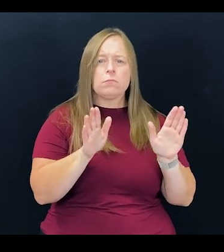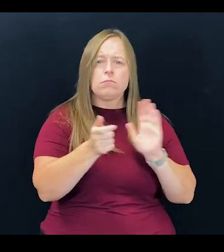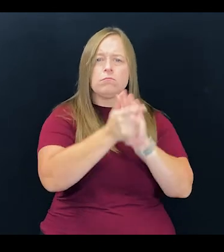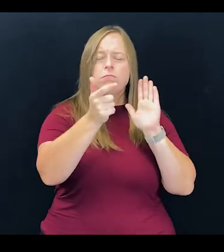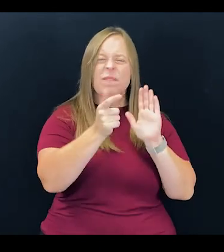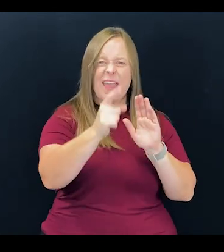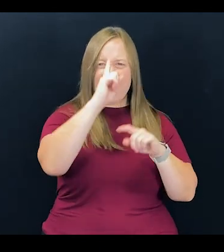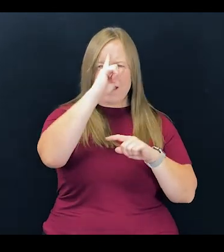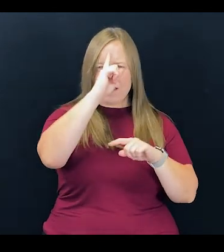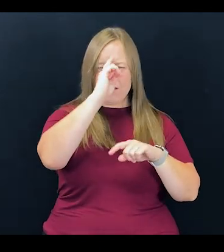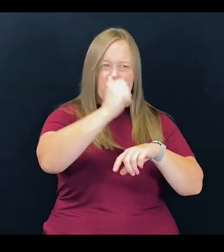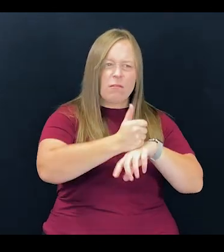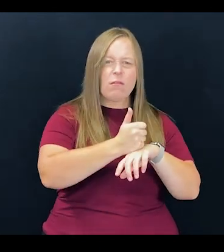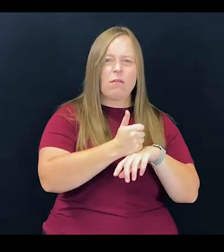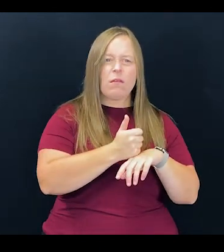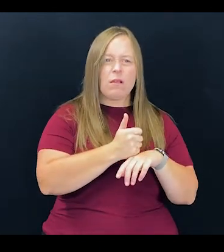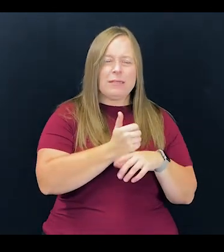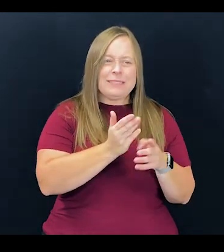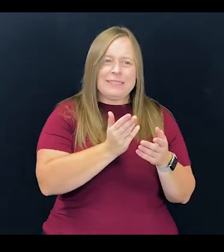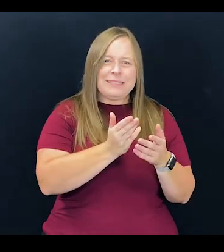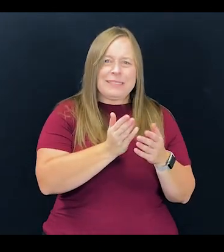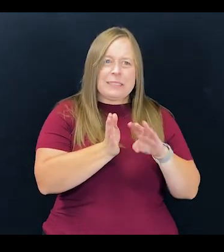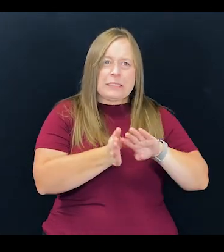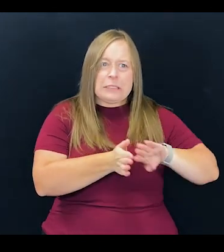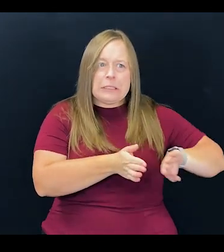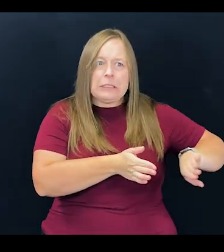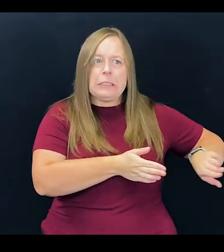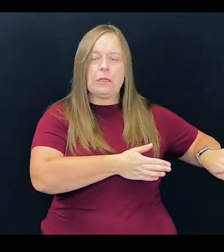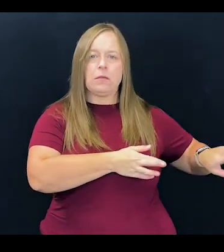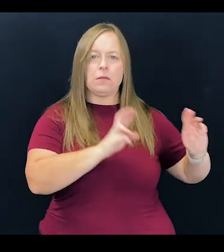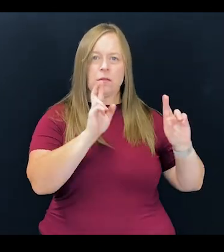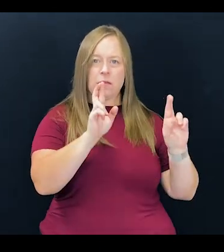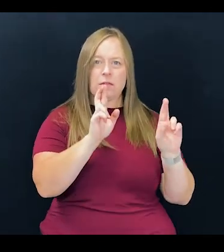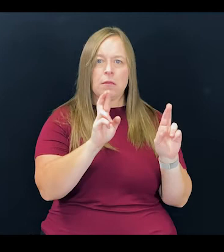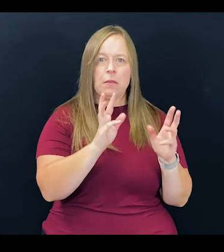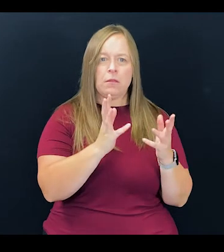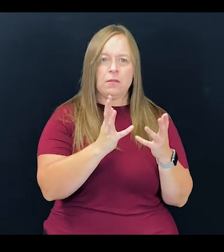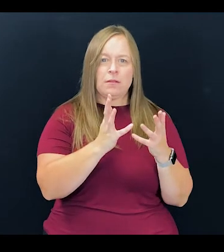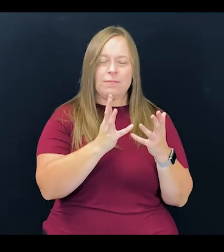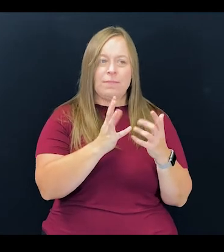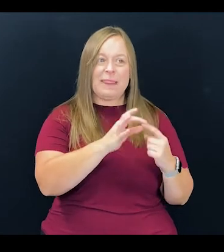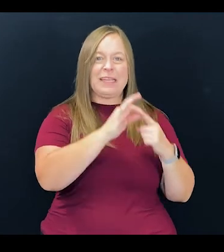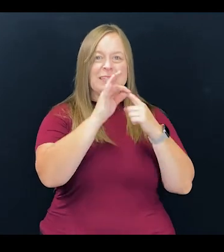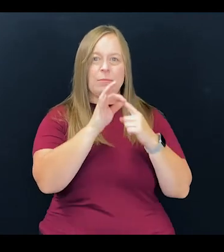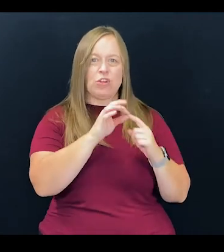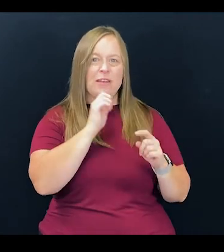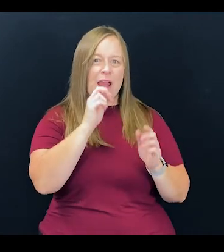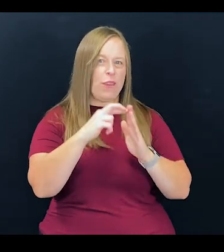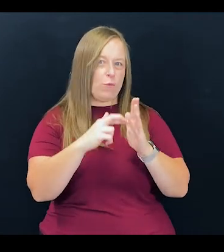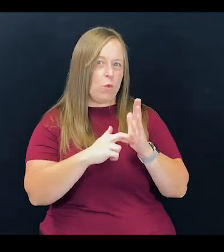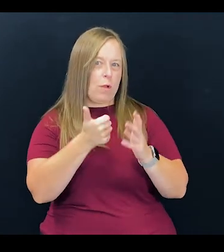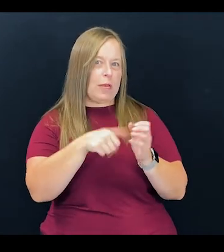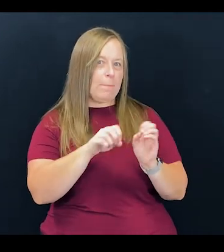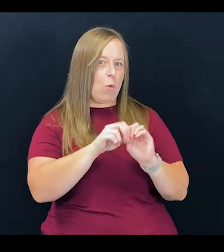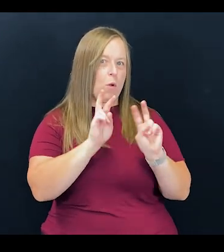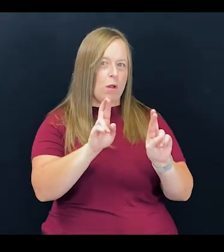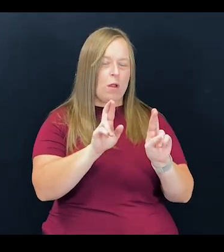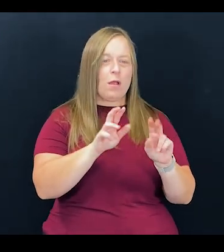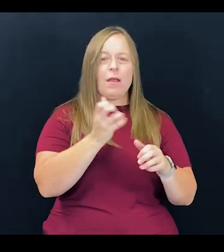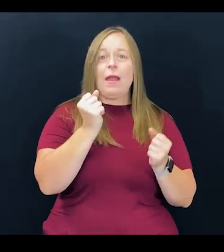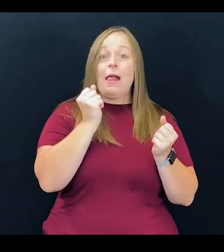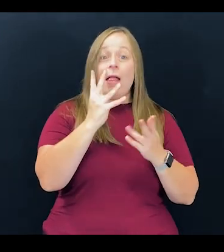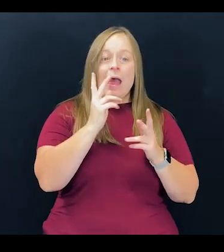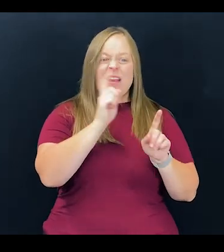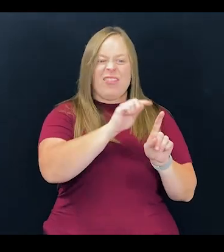need it. That sort of mentality, I think, is on its way to being the exception and not so much